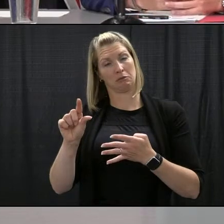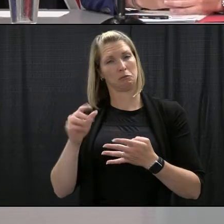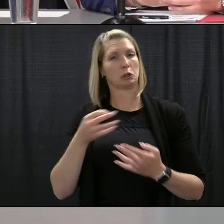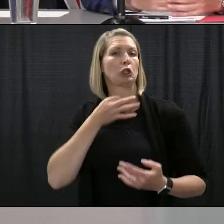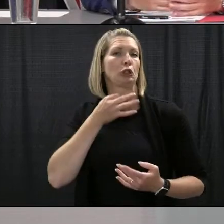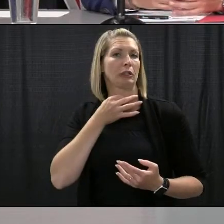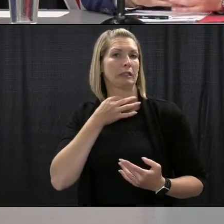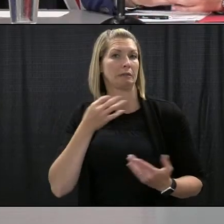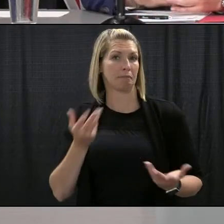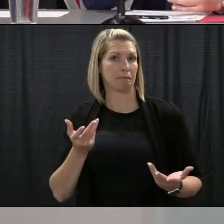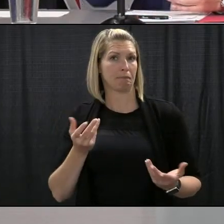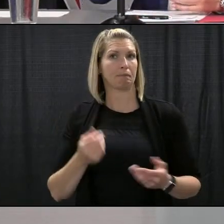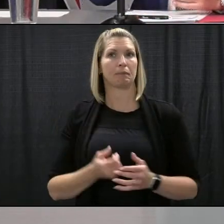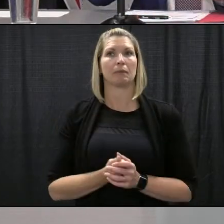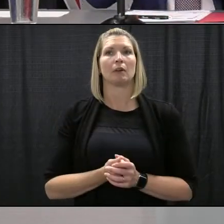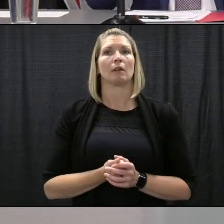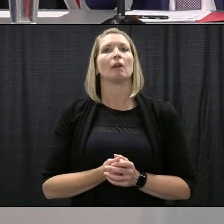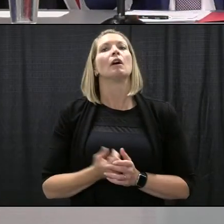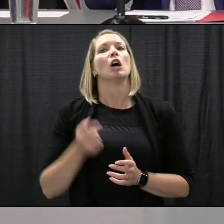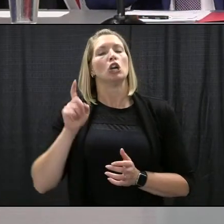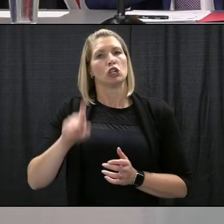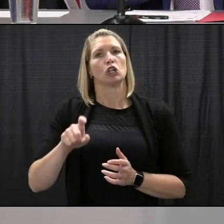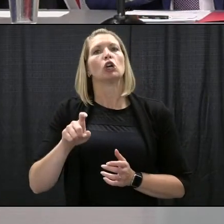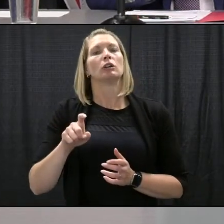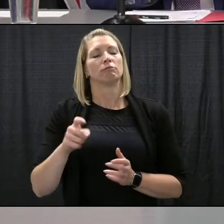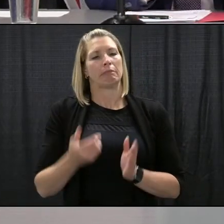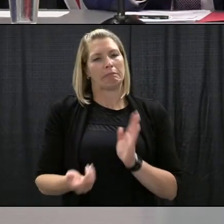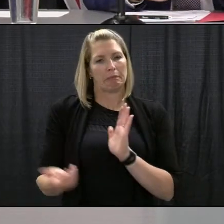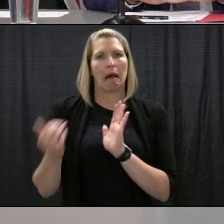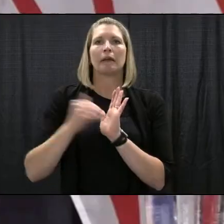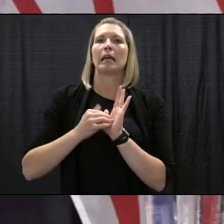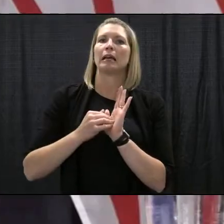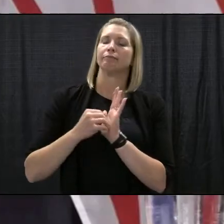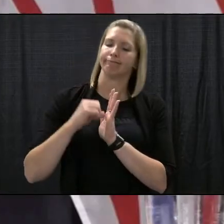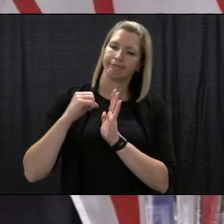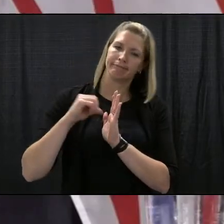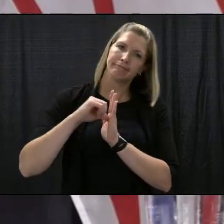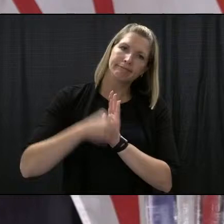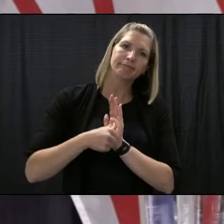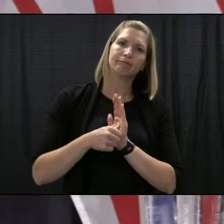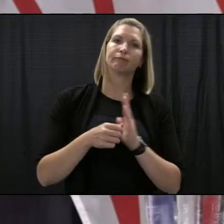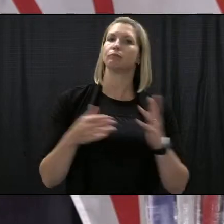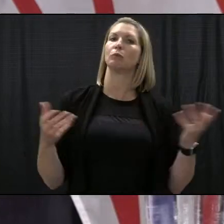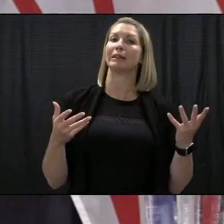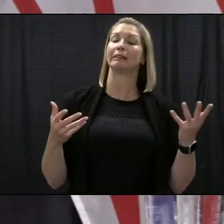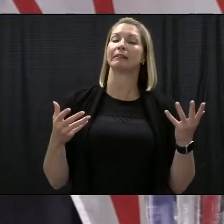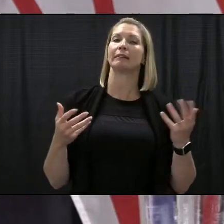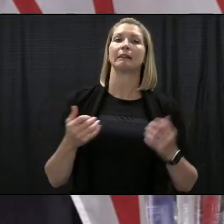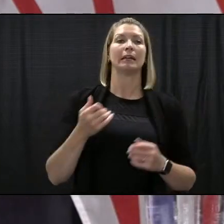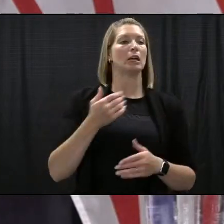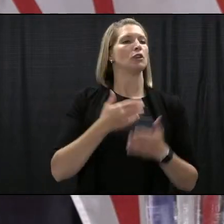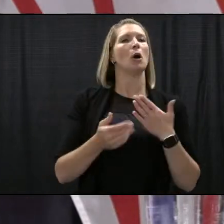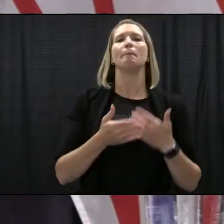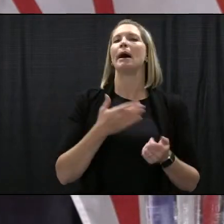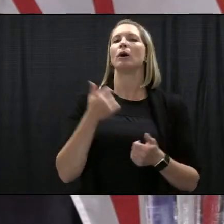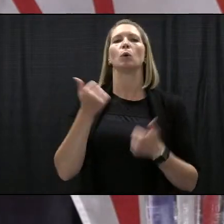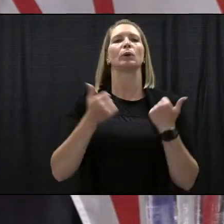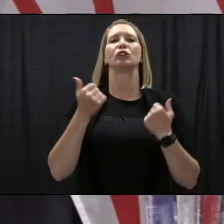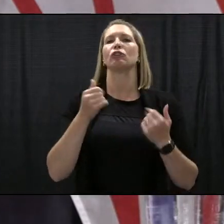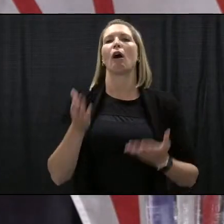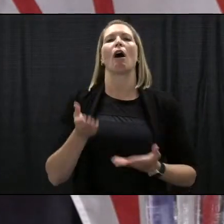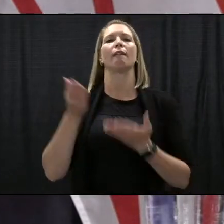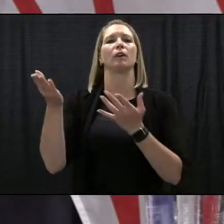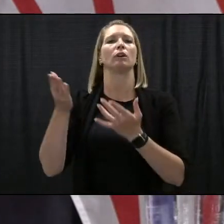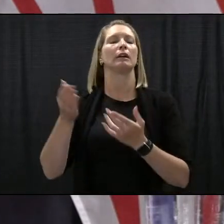times, for anyone watching out there, it is safe to take the combination of vaccines when you think about if you got your measles, mumps, rubella vaccines over